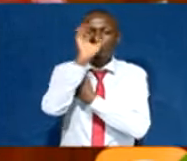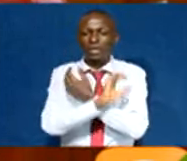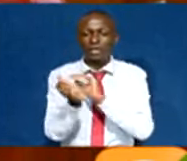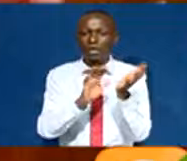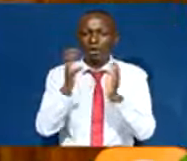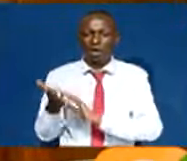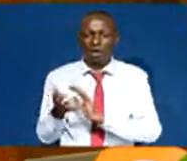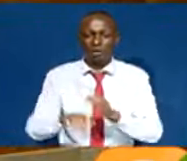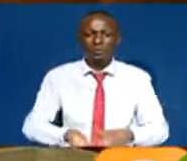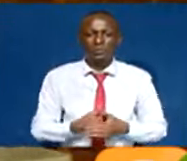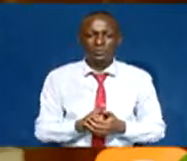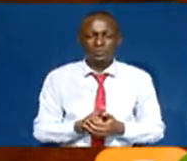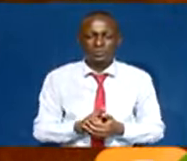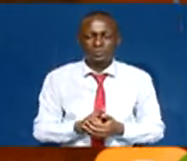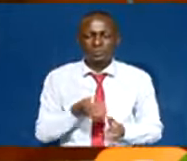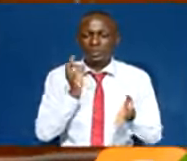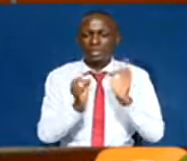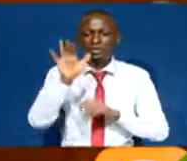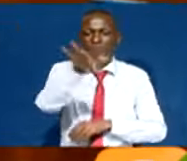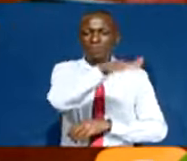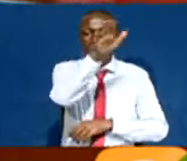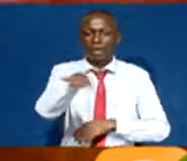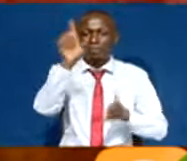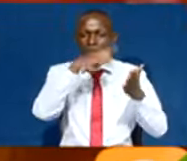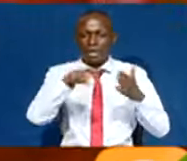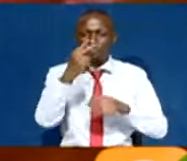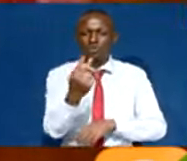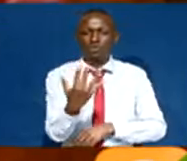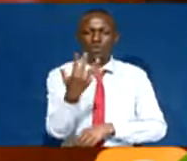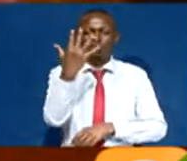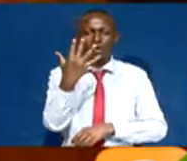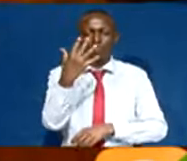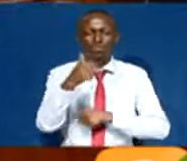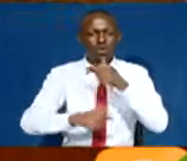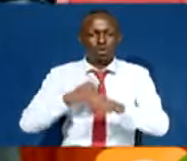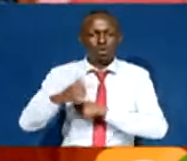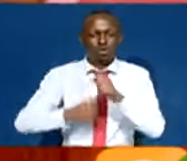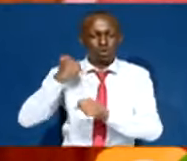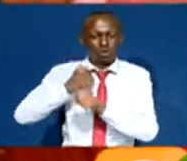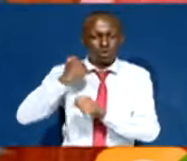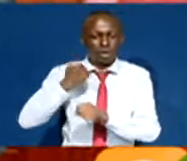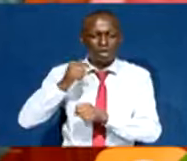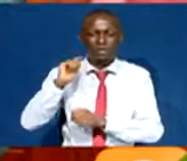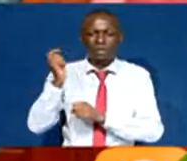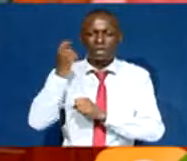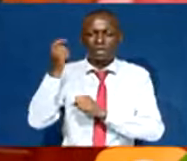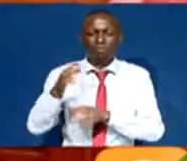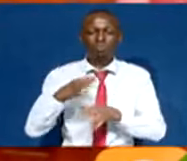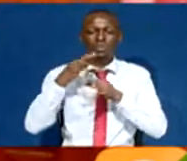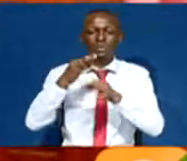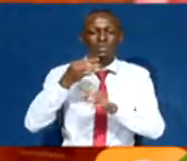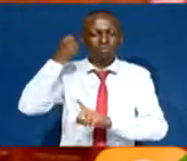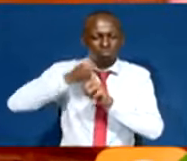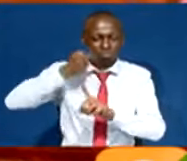Mutuku Mathuki. If approved by the House, the 25 will take up assignments that will see them champion for Kenya's interests in a